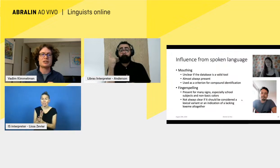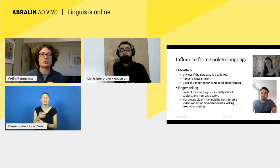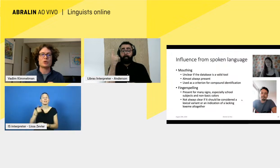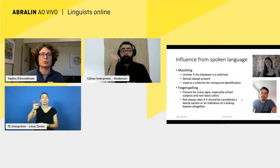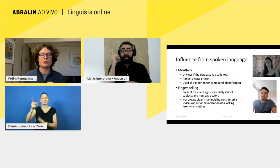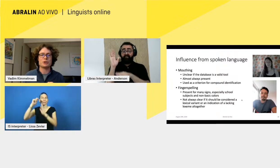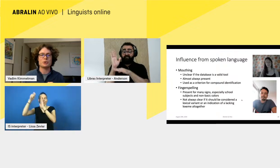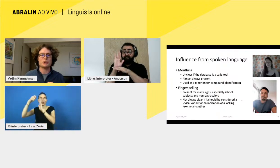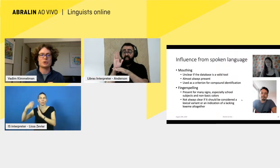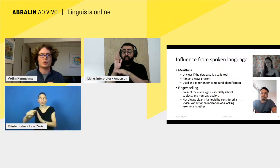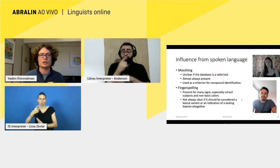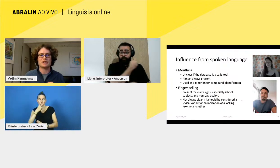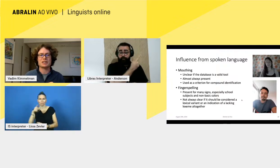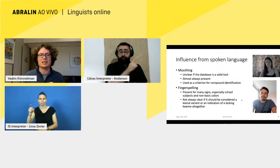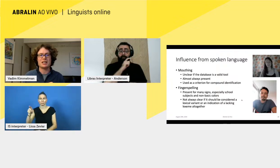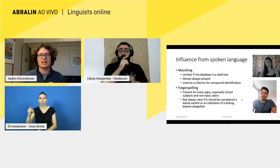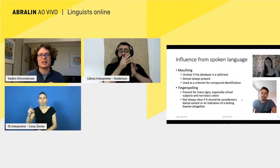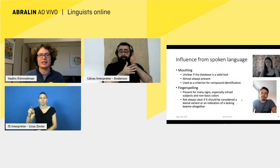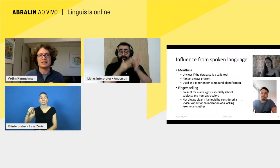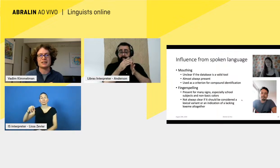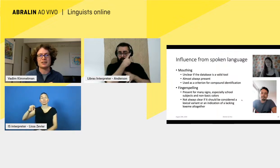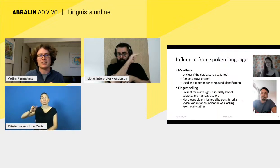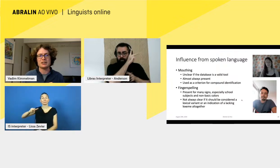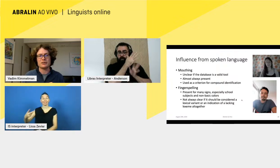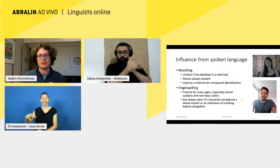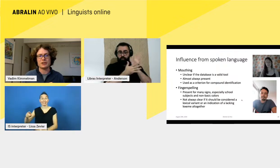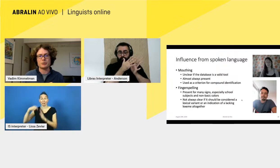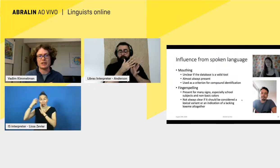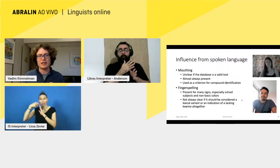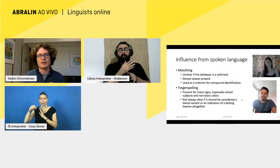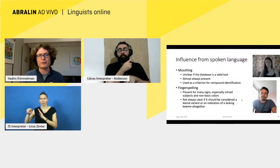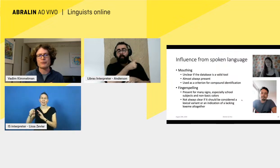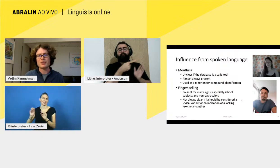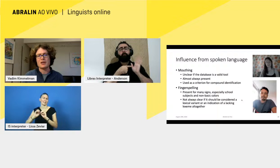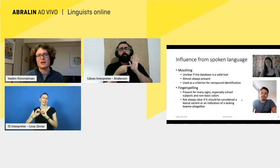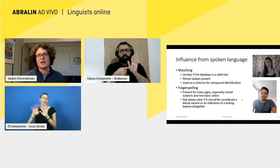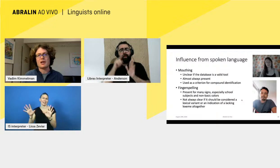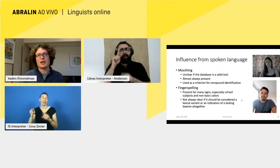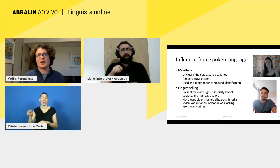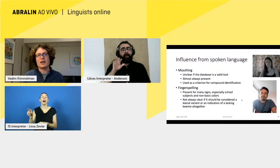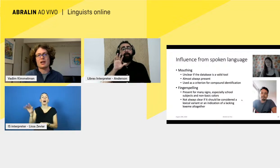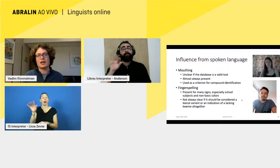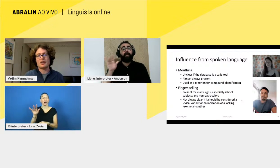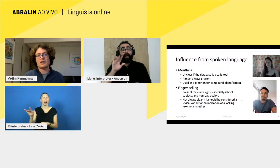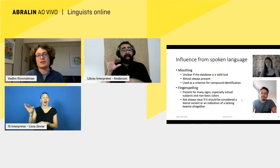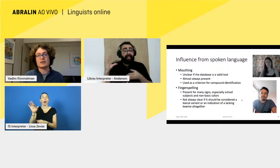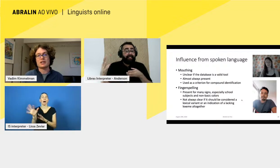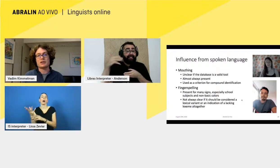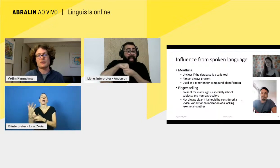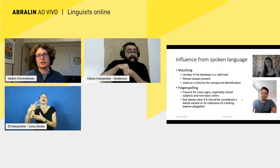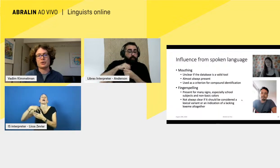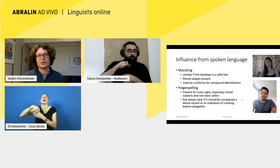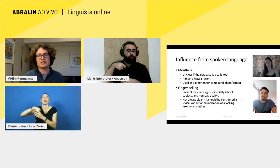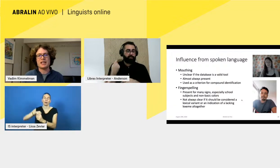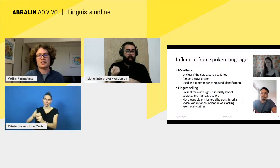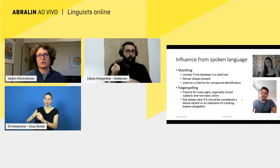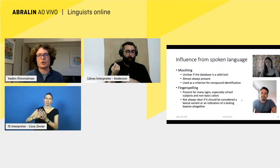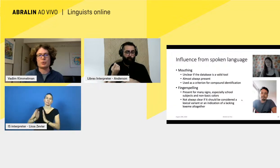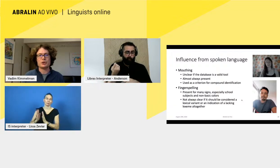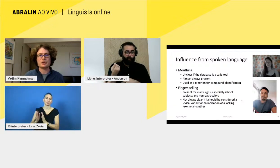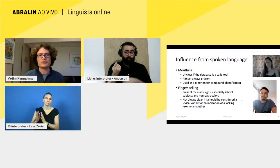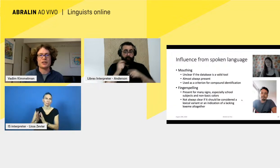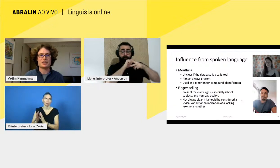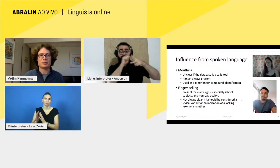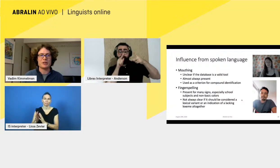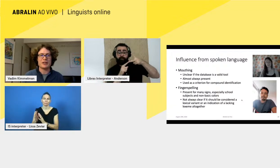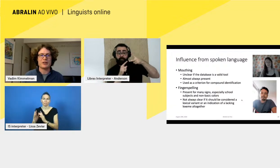the signer will produce what is clearly lexicalized finger spelling. And then in the second video, the signer